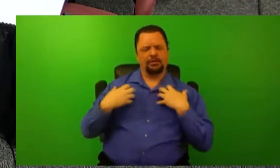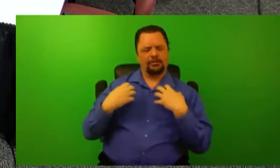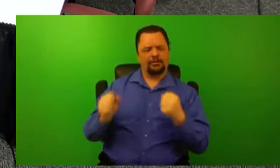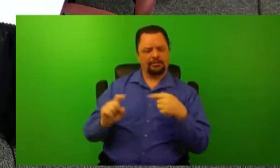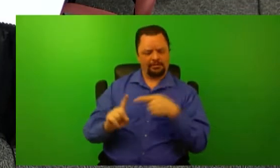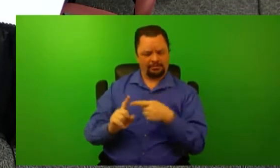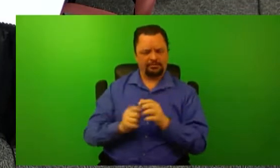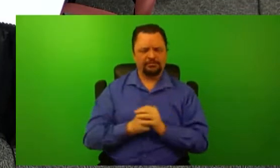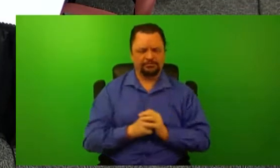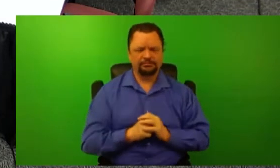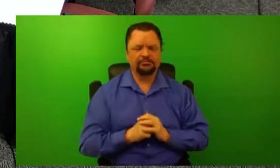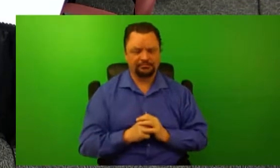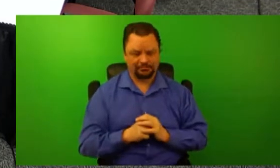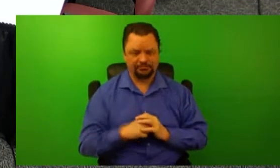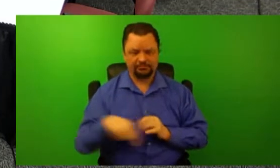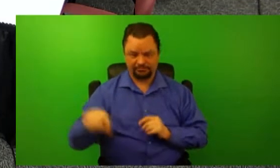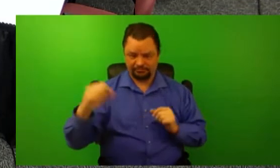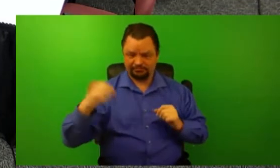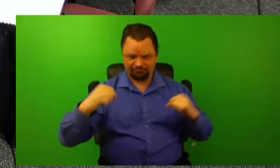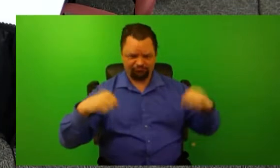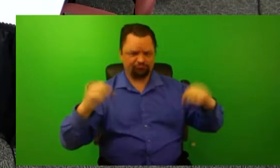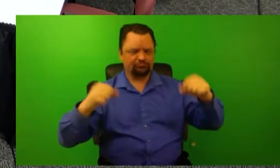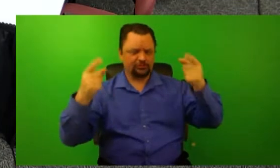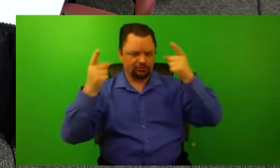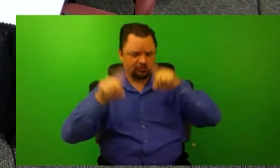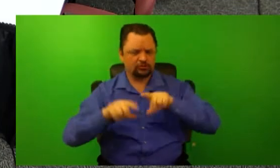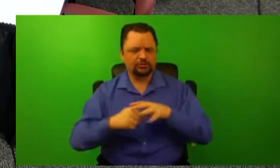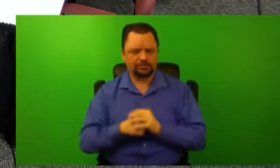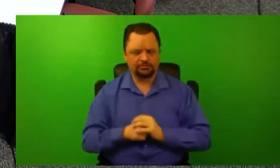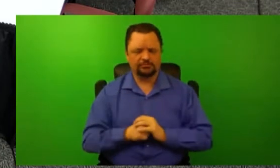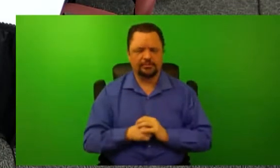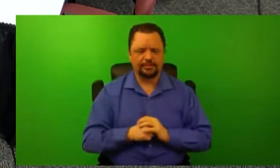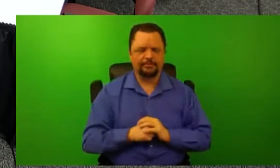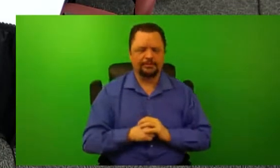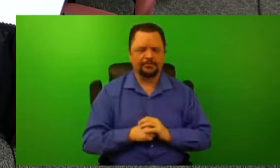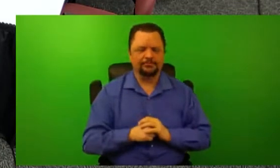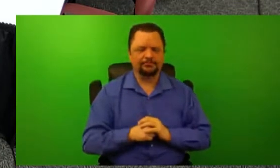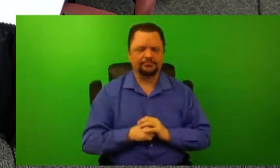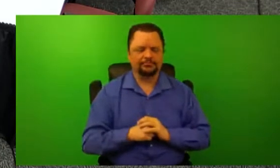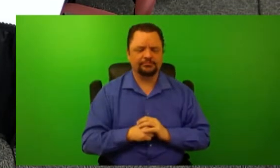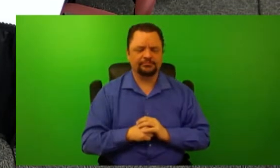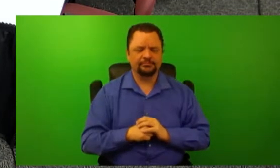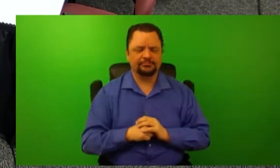Absolutely. Turn up the volume a little bit.